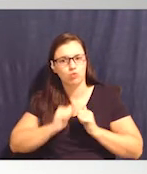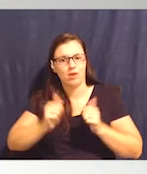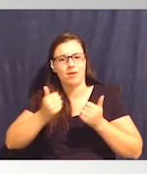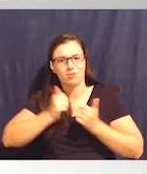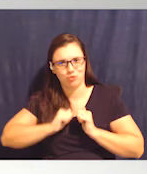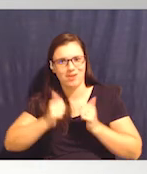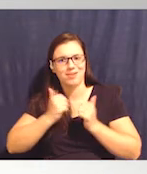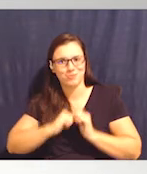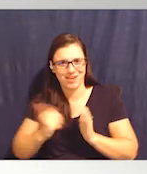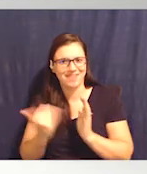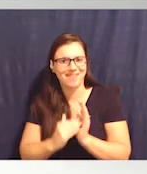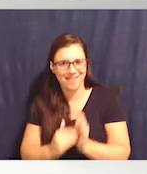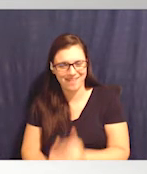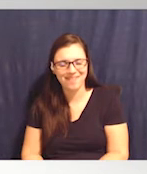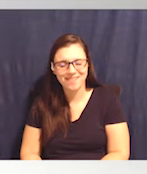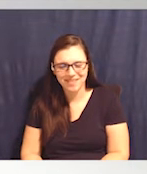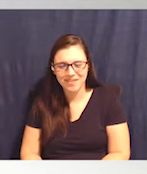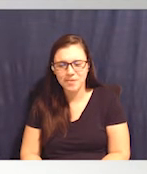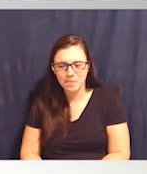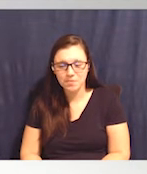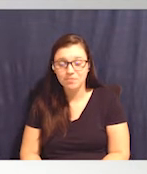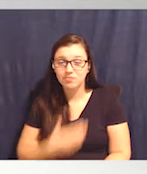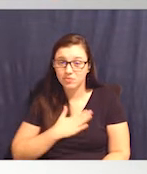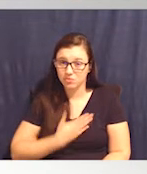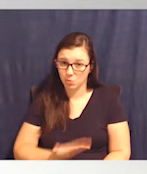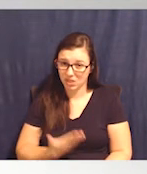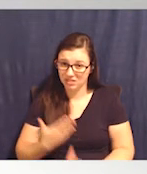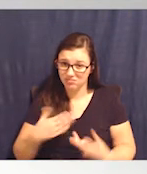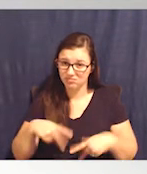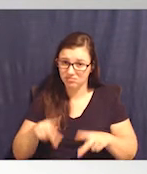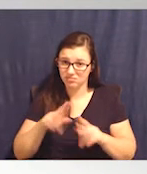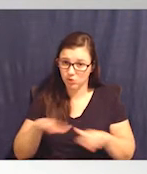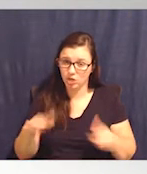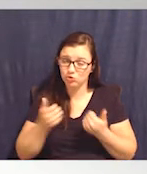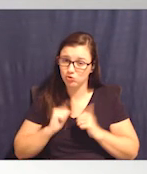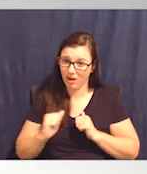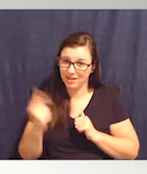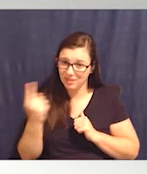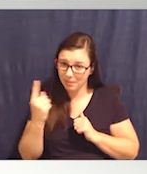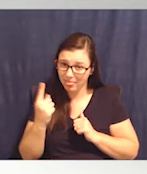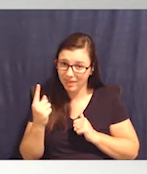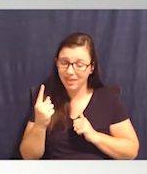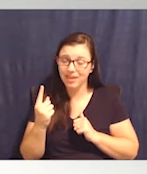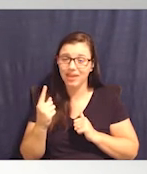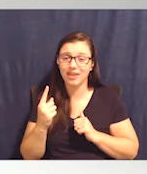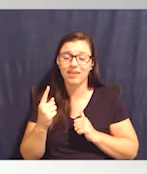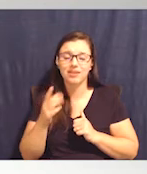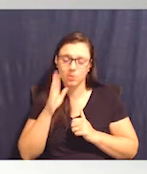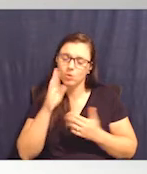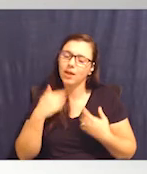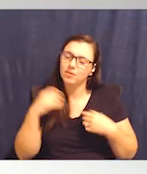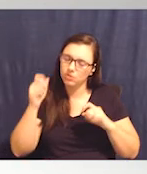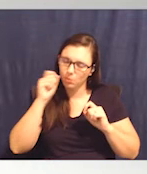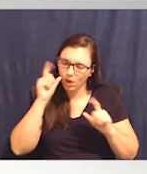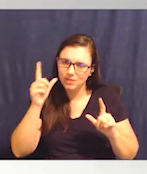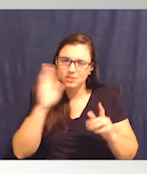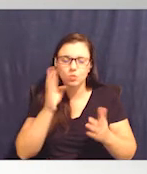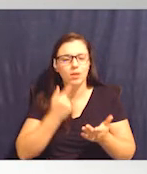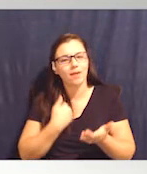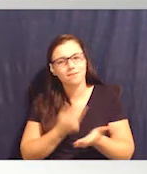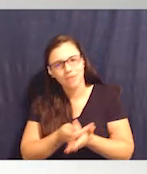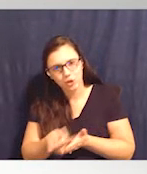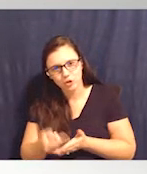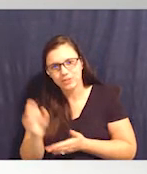Be willing to let your child try things and to stretch the envelope. There's going to be surprises, there's going to be failures, and there's going to be successes,